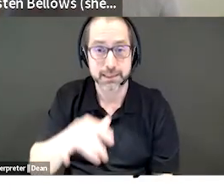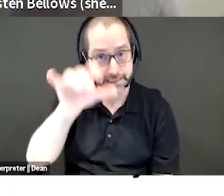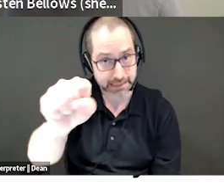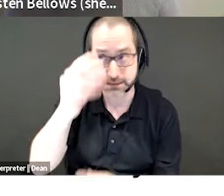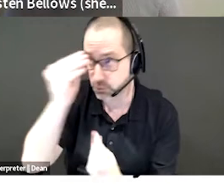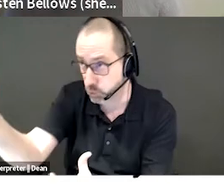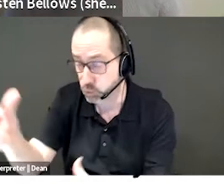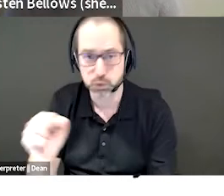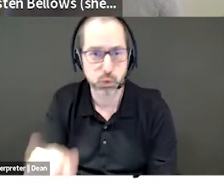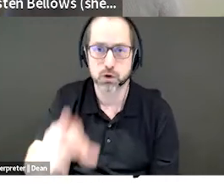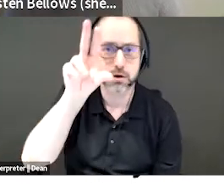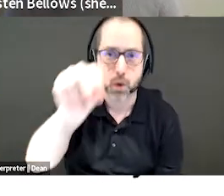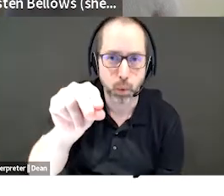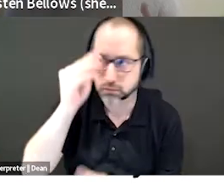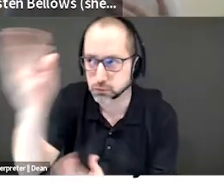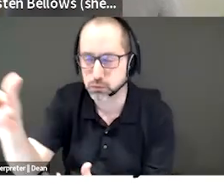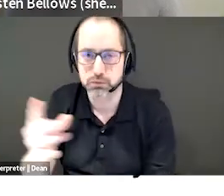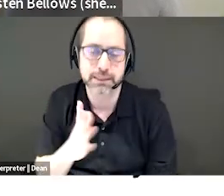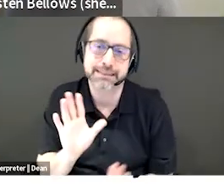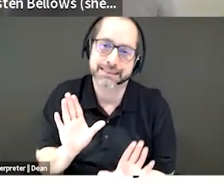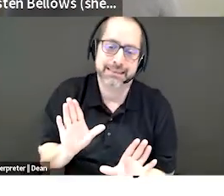it's really up to you if you should